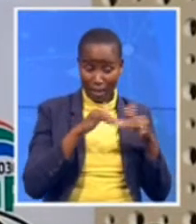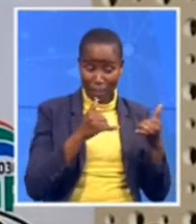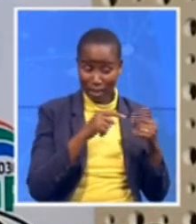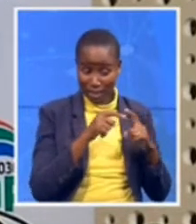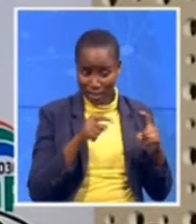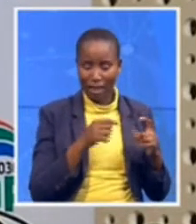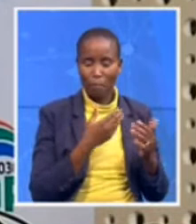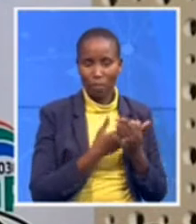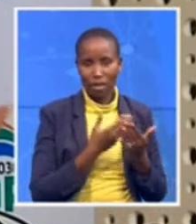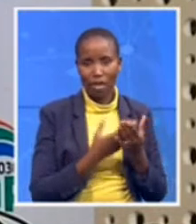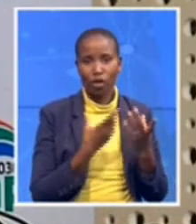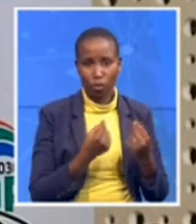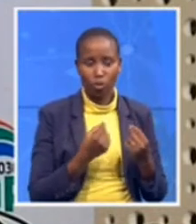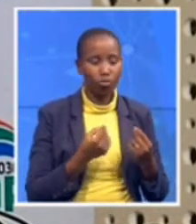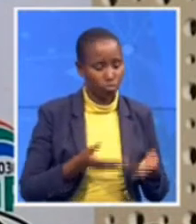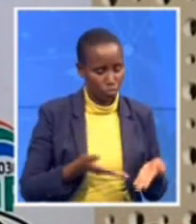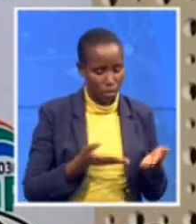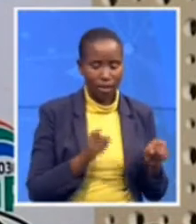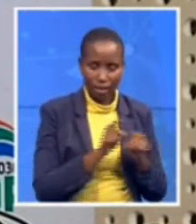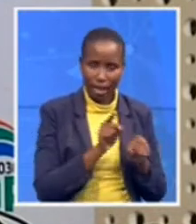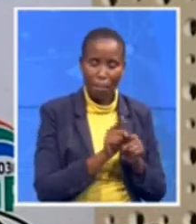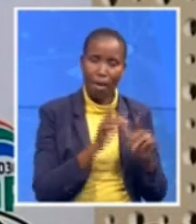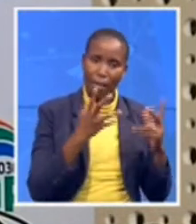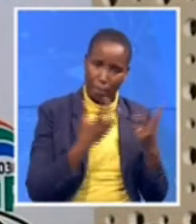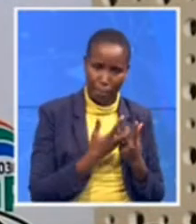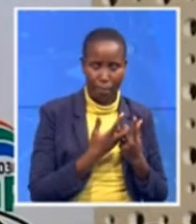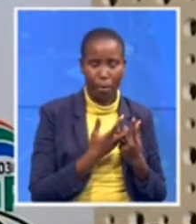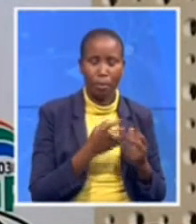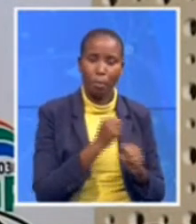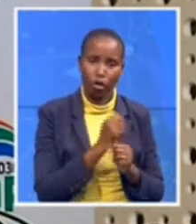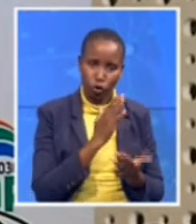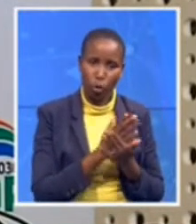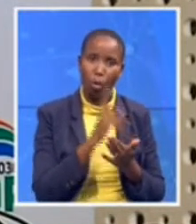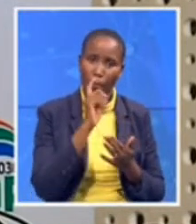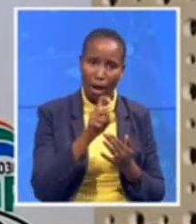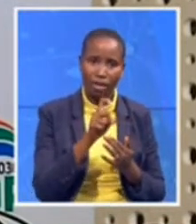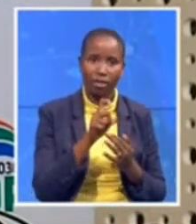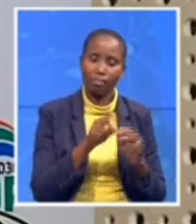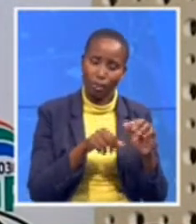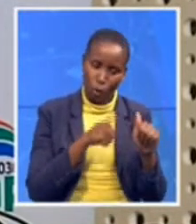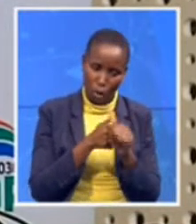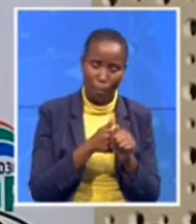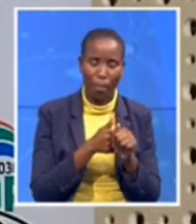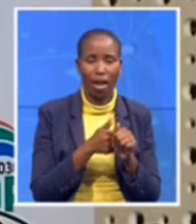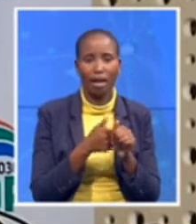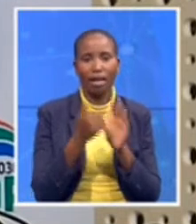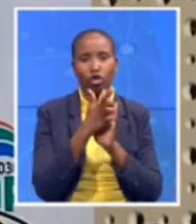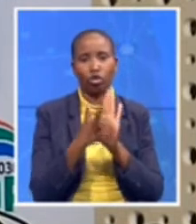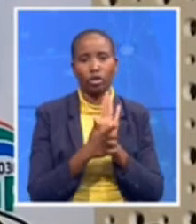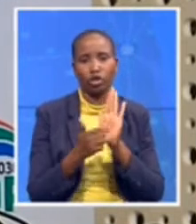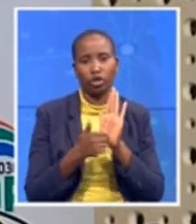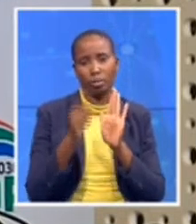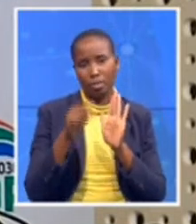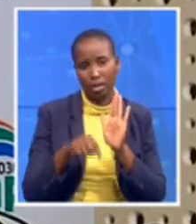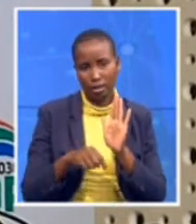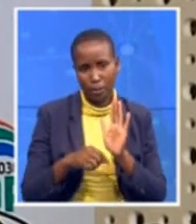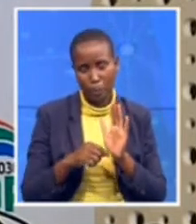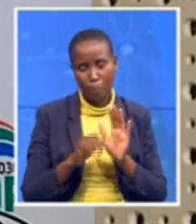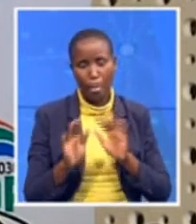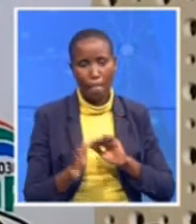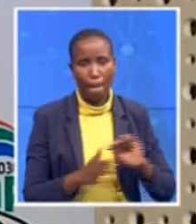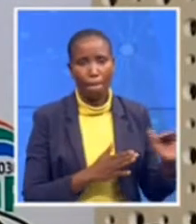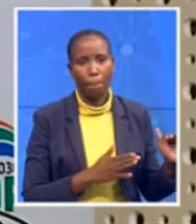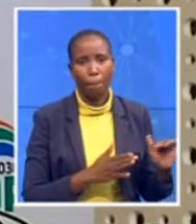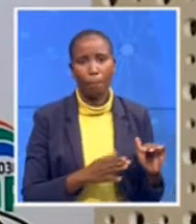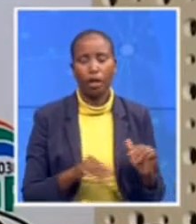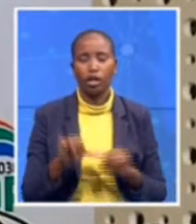of being compliant with the provisions of our legislation. The question relating to social media posts and do